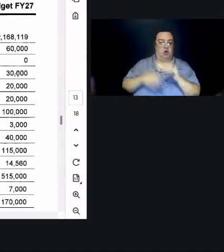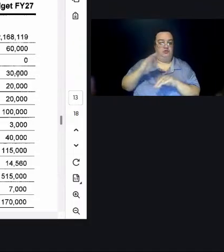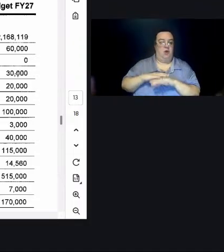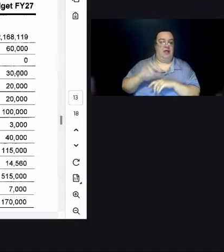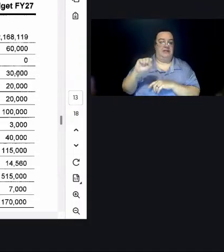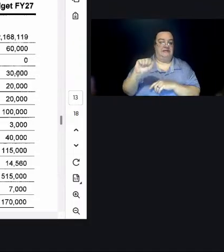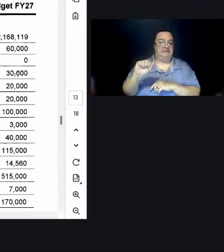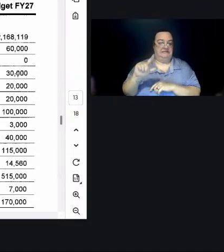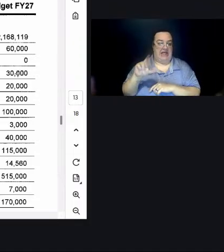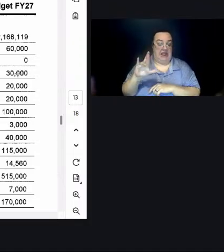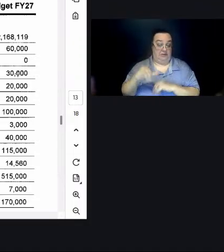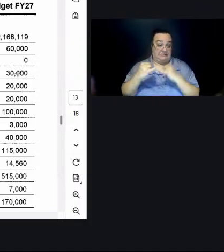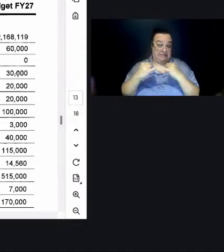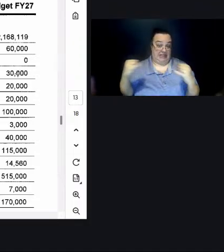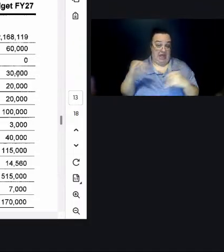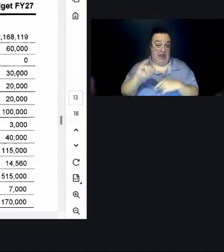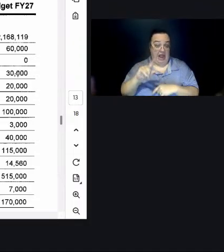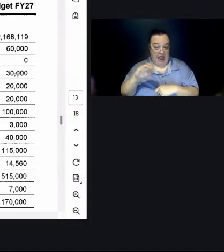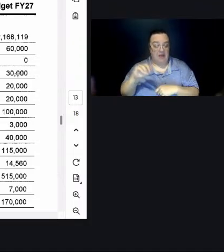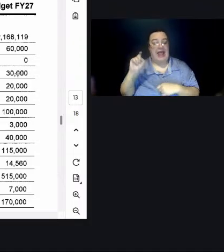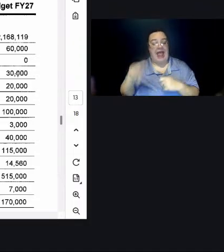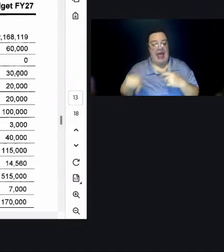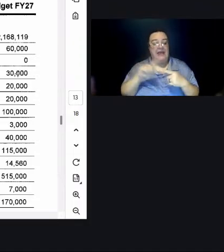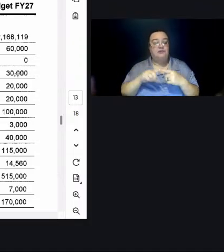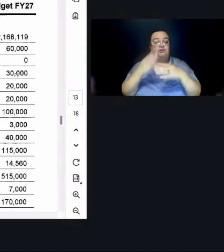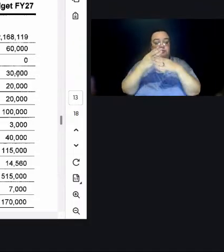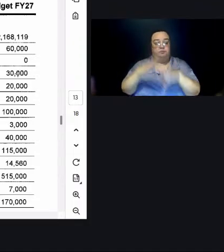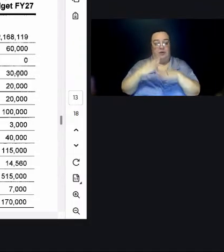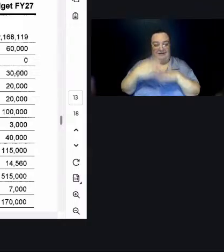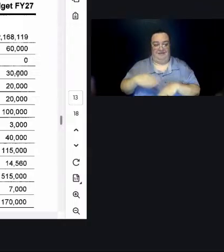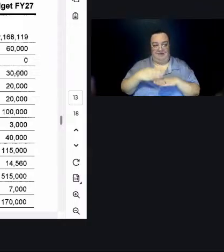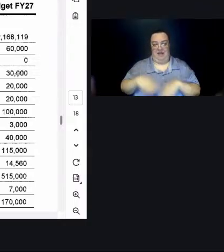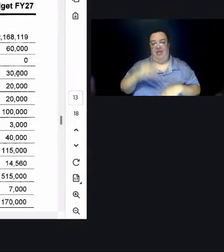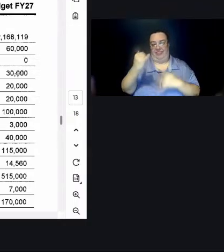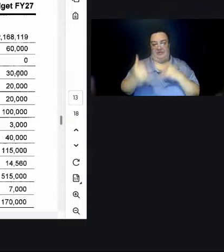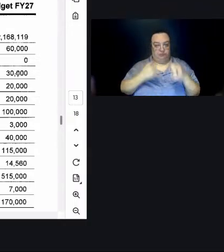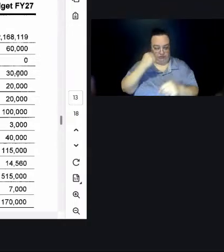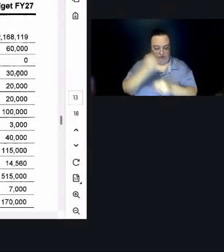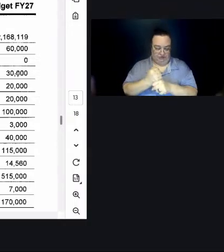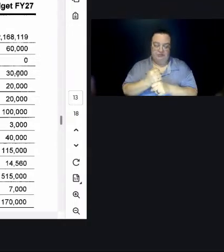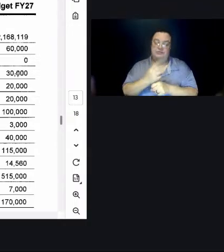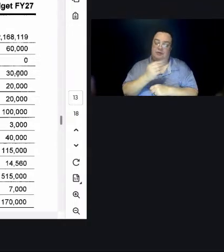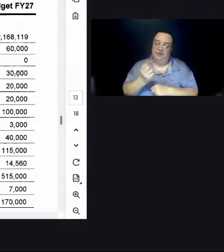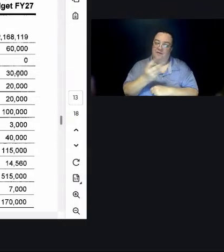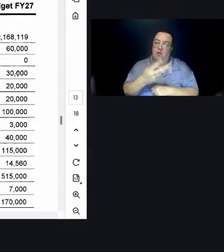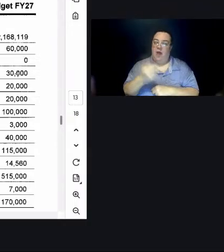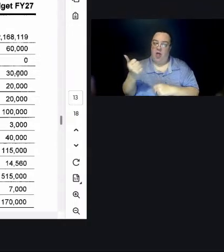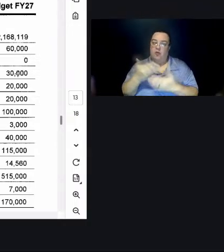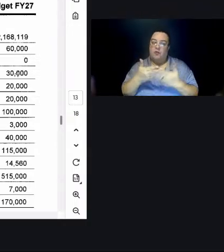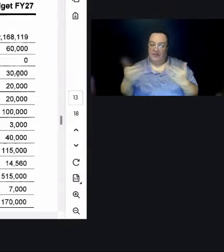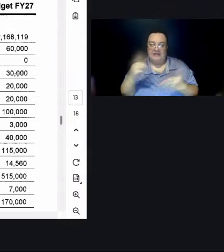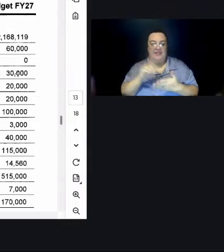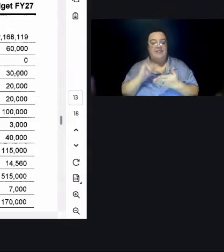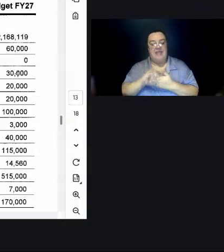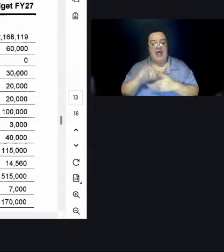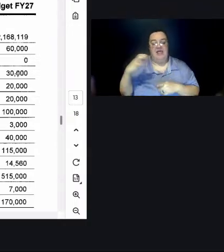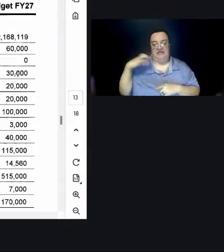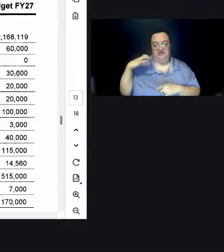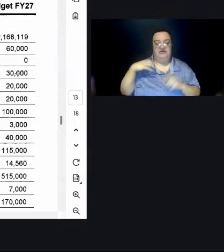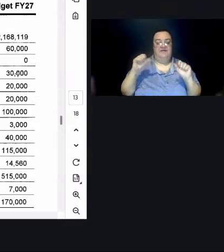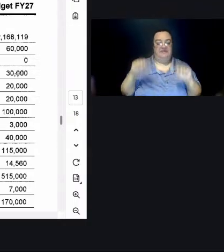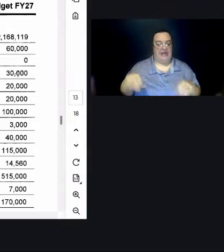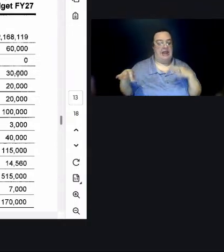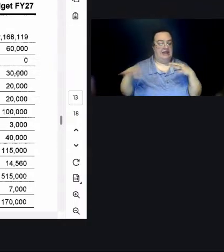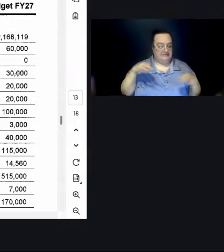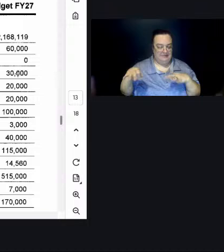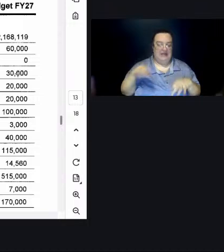We had to itemize this year and a few other items that Chief can explain, just